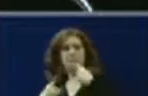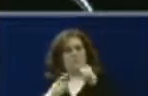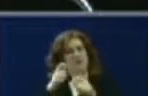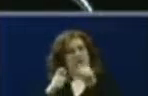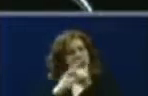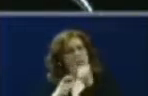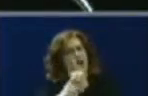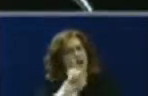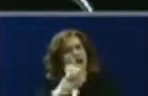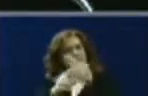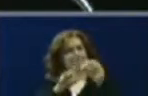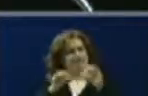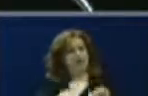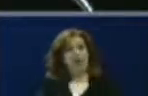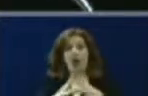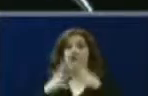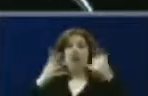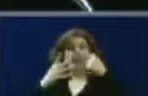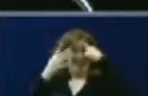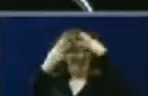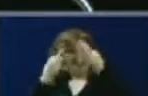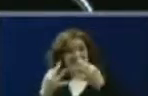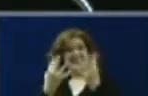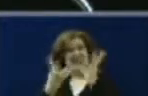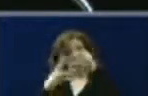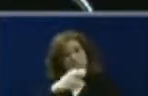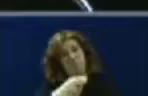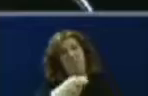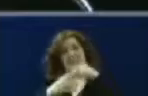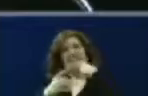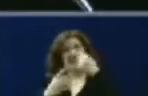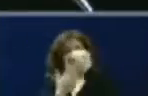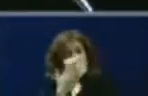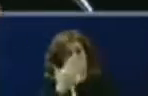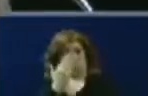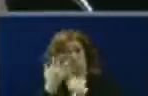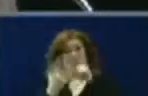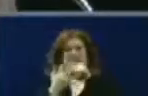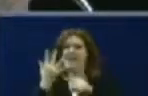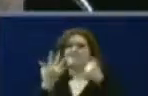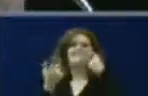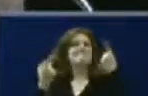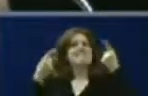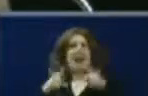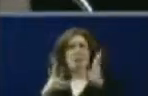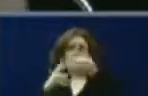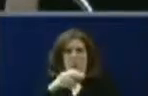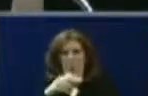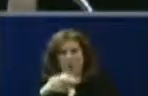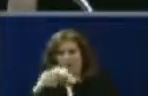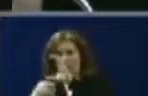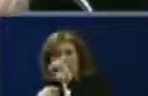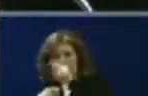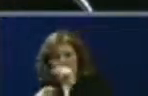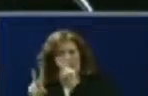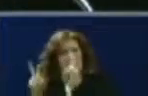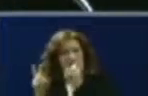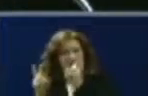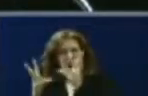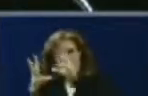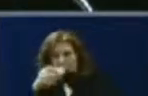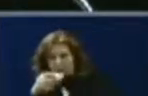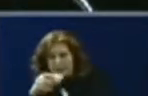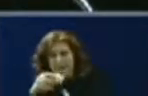because a lot of the decision making that went into that particular alternative school report seemed to happen within a cocoon, without any input from the